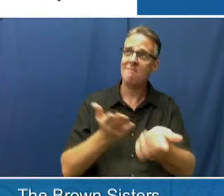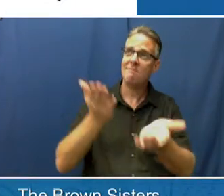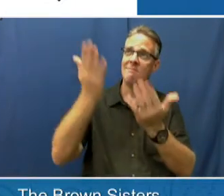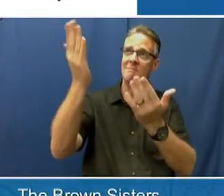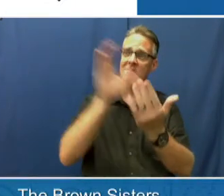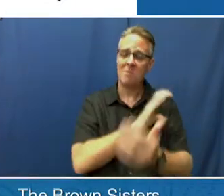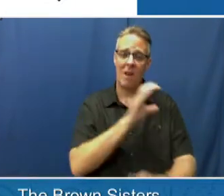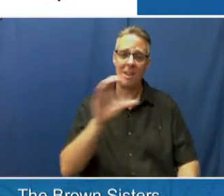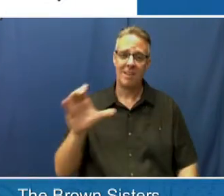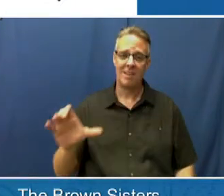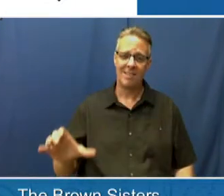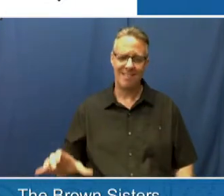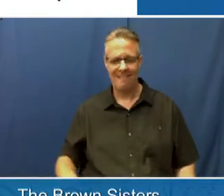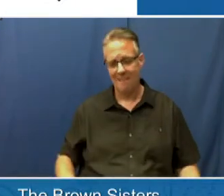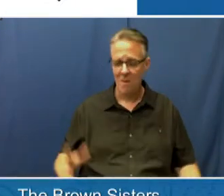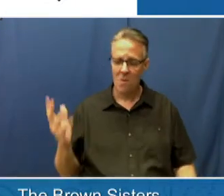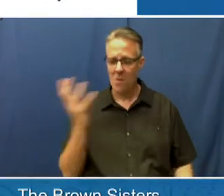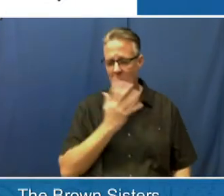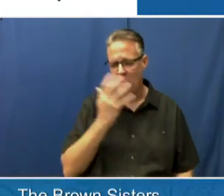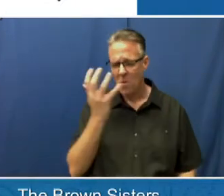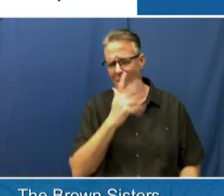I choose love.